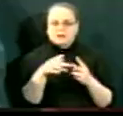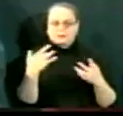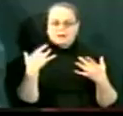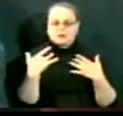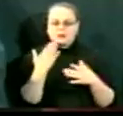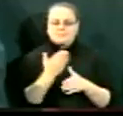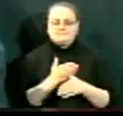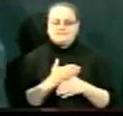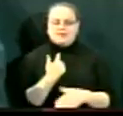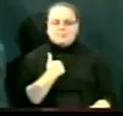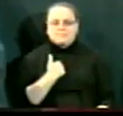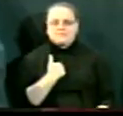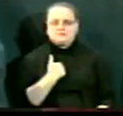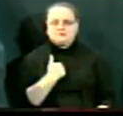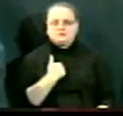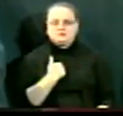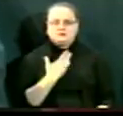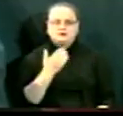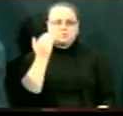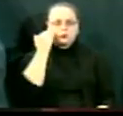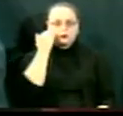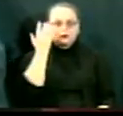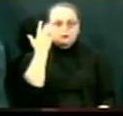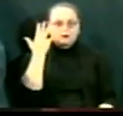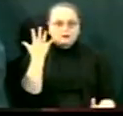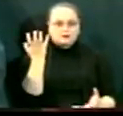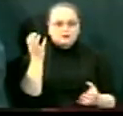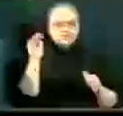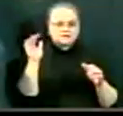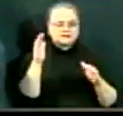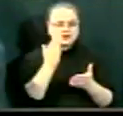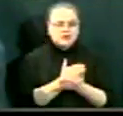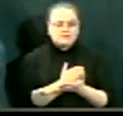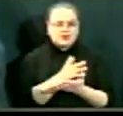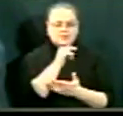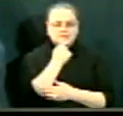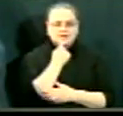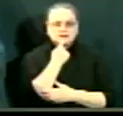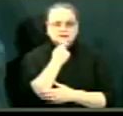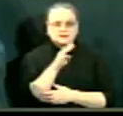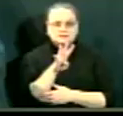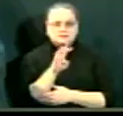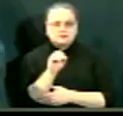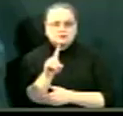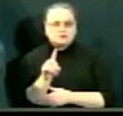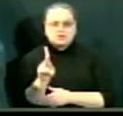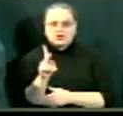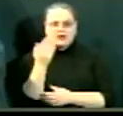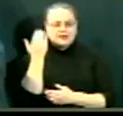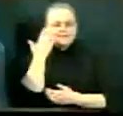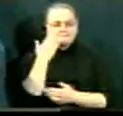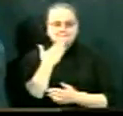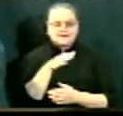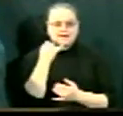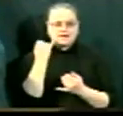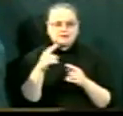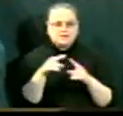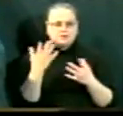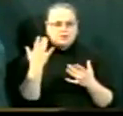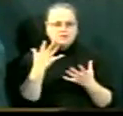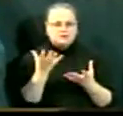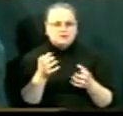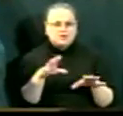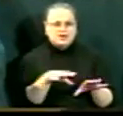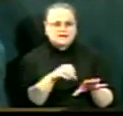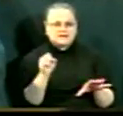that bothers me. Yeah, I just want to know why we want to stop it. I'm not saying the 401K is Yes. a bad idea. Why do we want to take